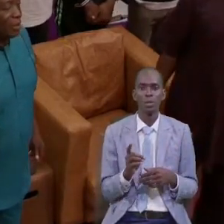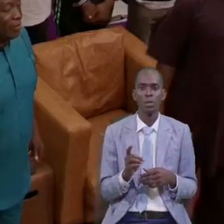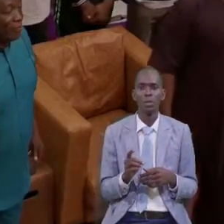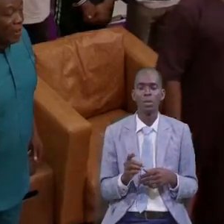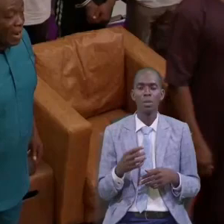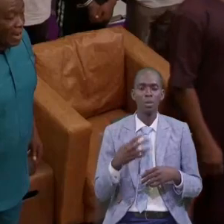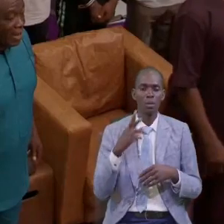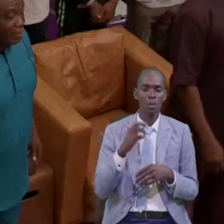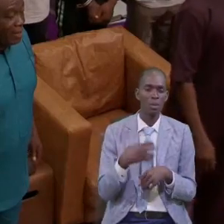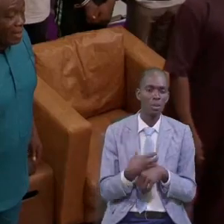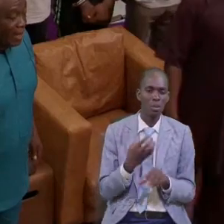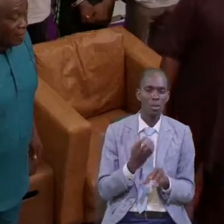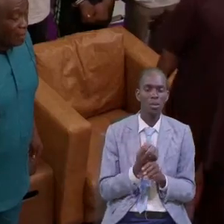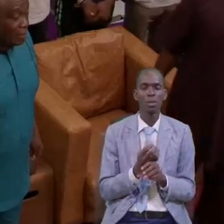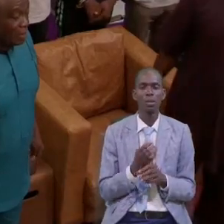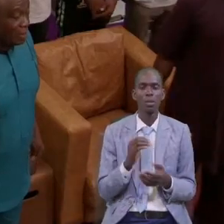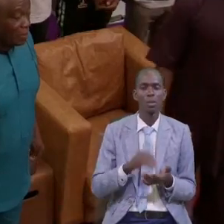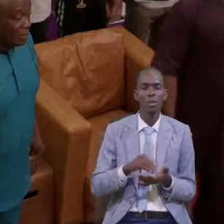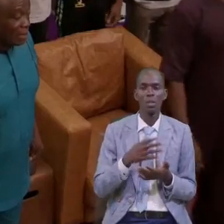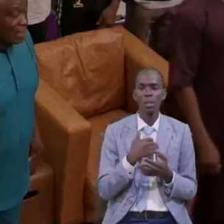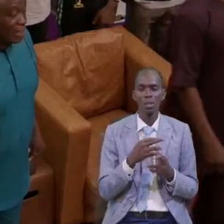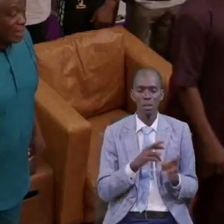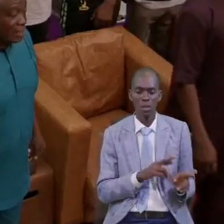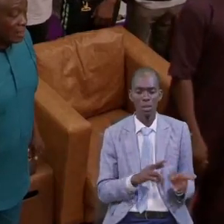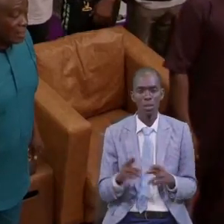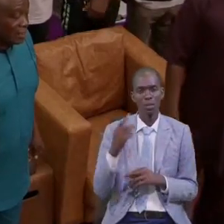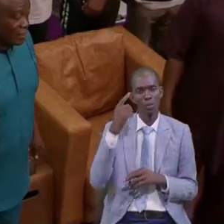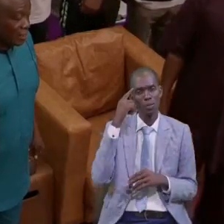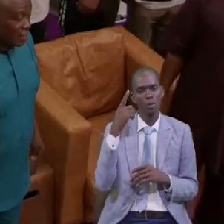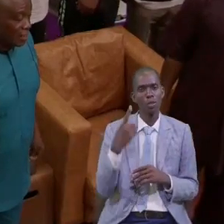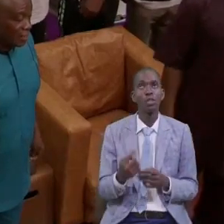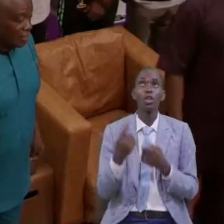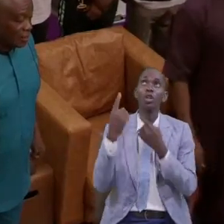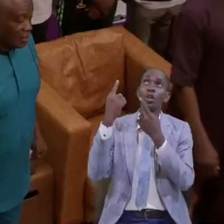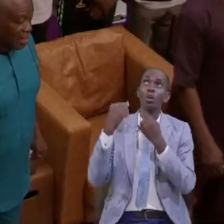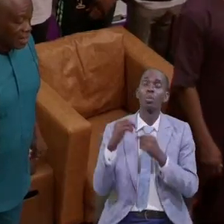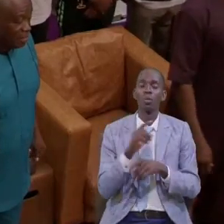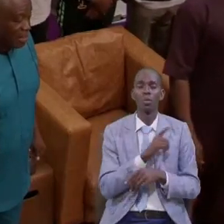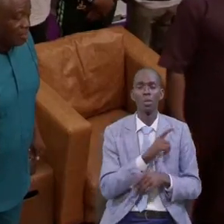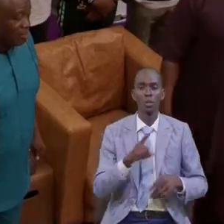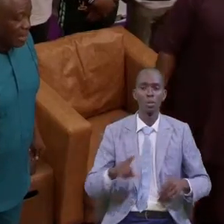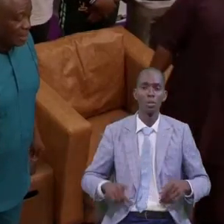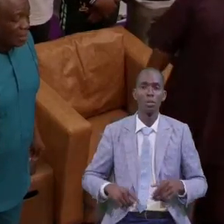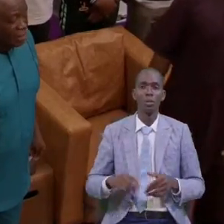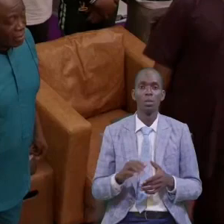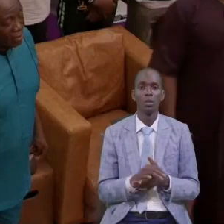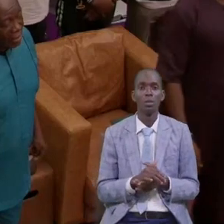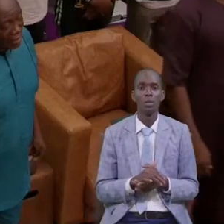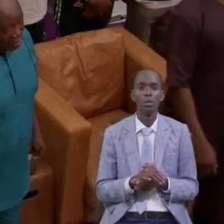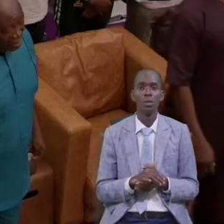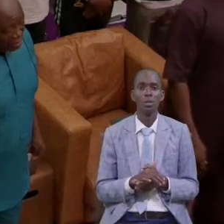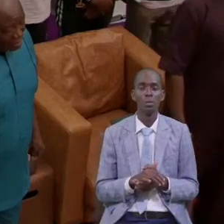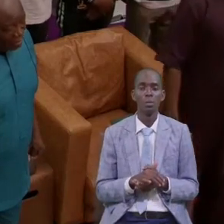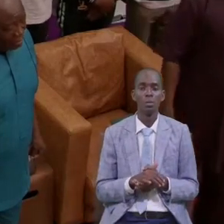reformed, ready for the coming of the Lord.